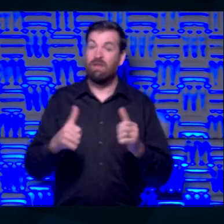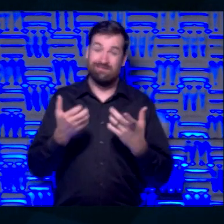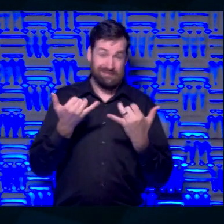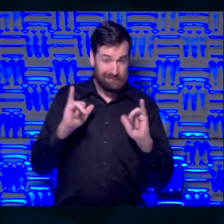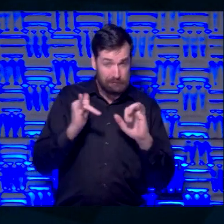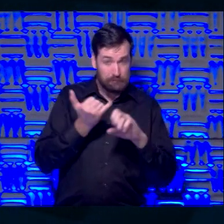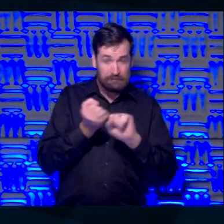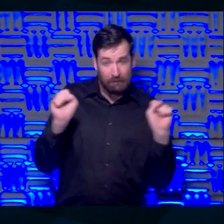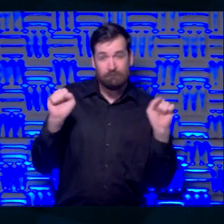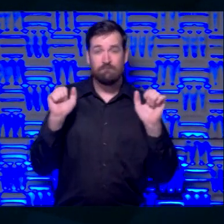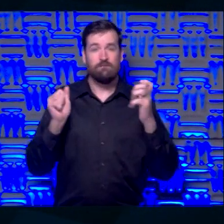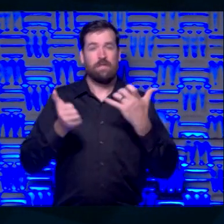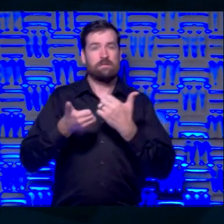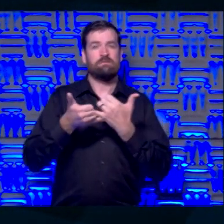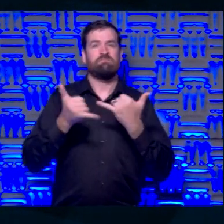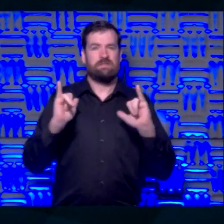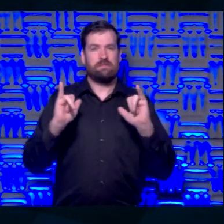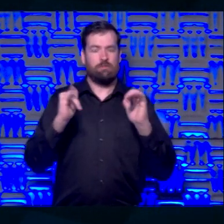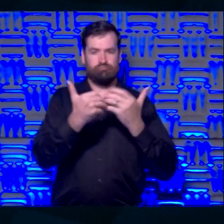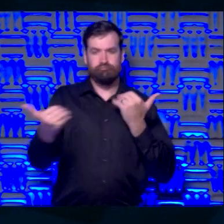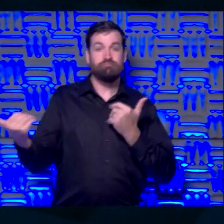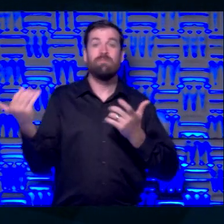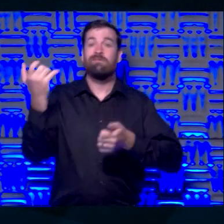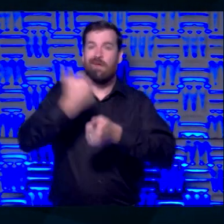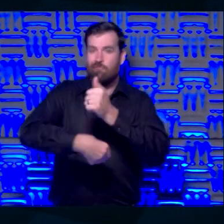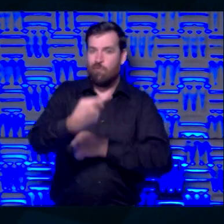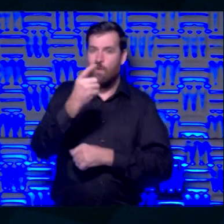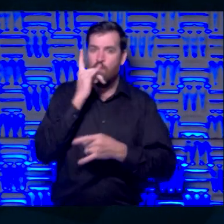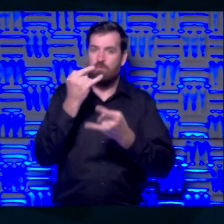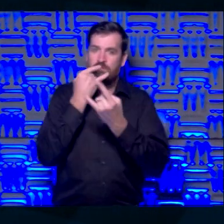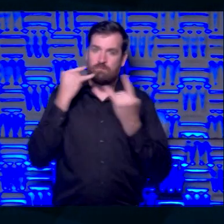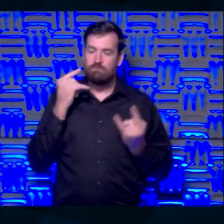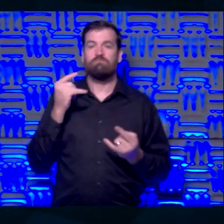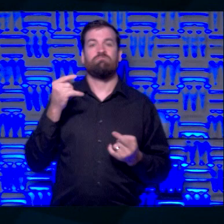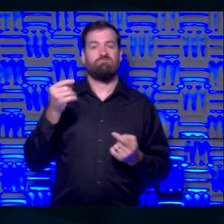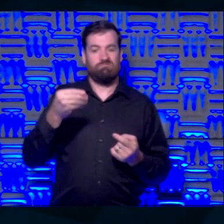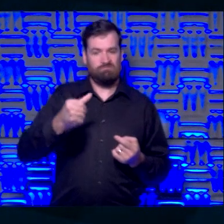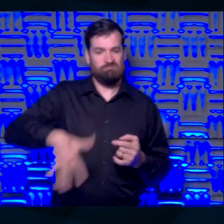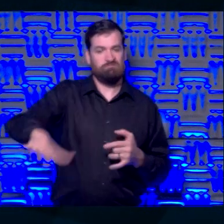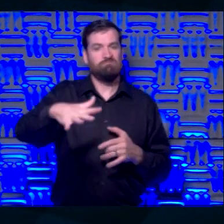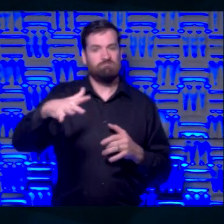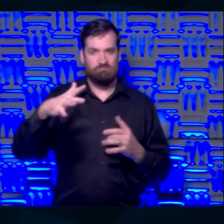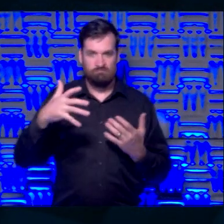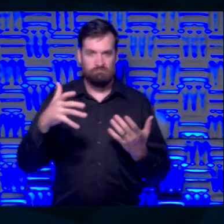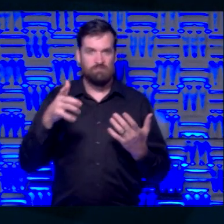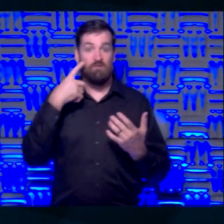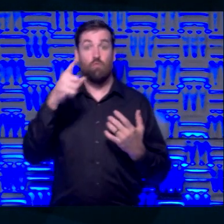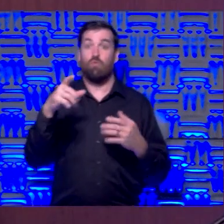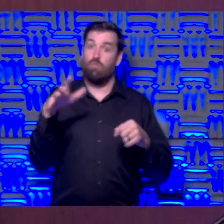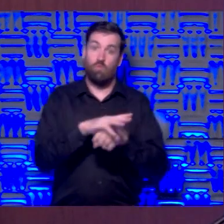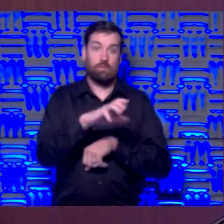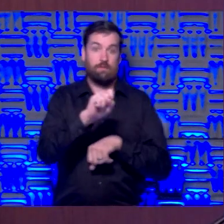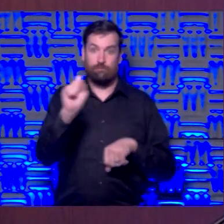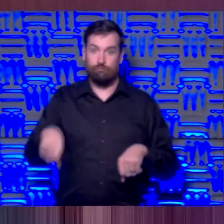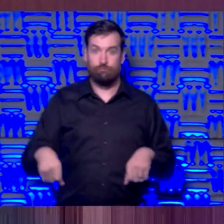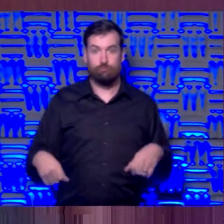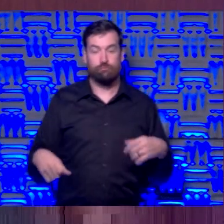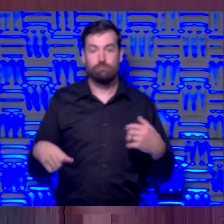stay socially distanced. Everybody's going to be wearing a mask on campus for the semester,